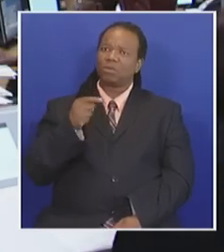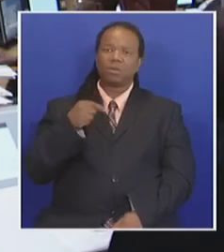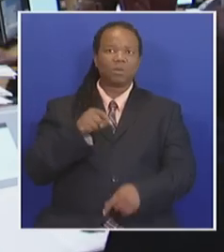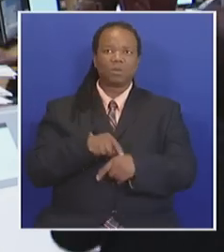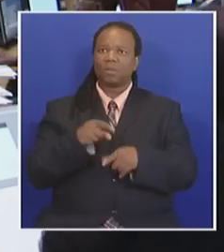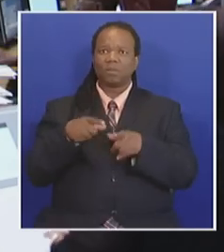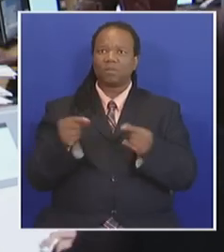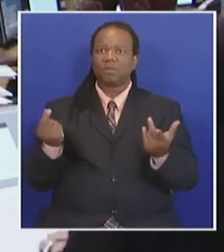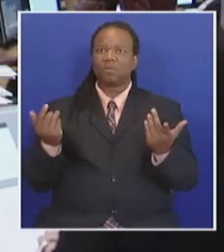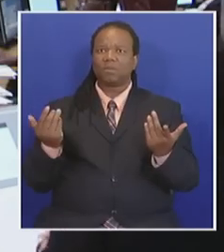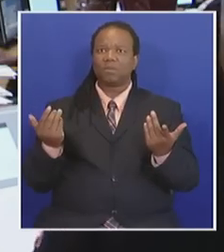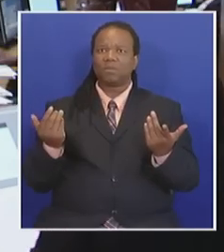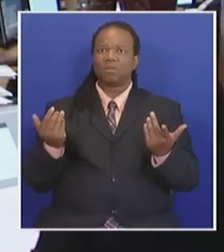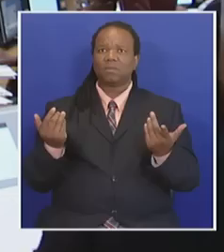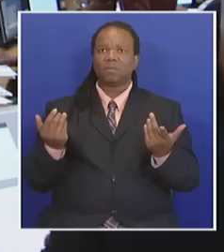Chairperson.